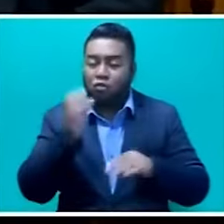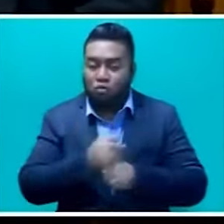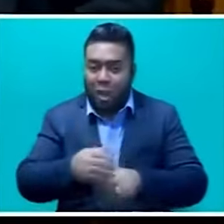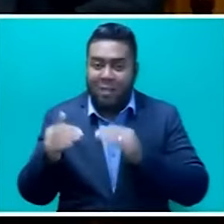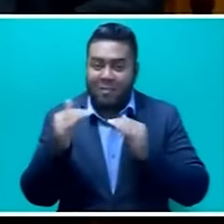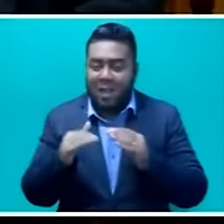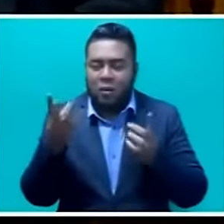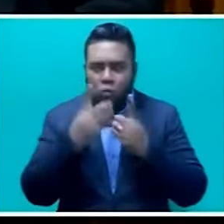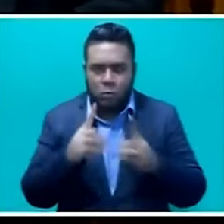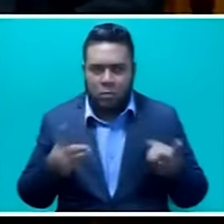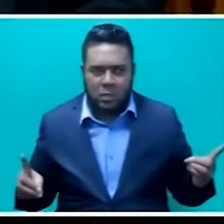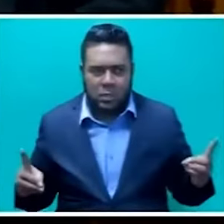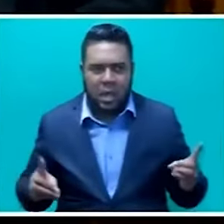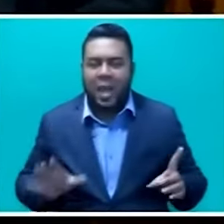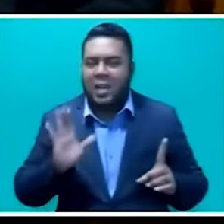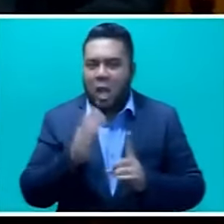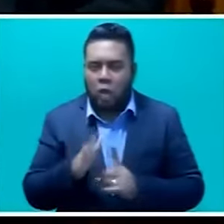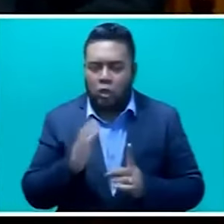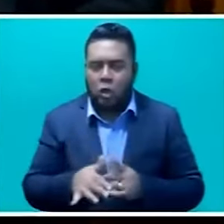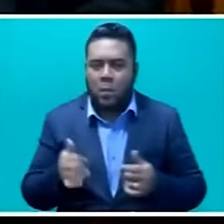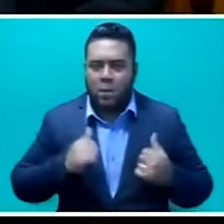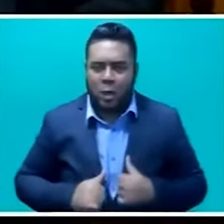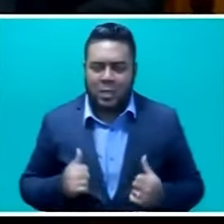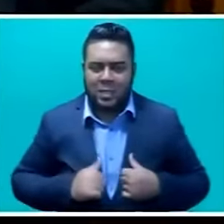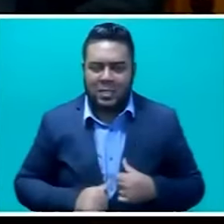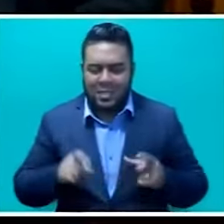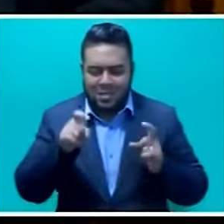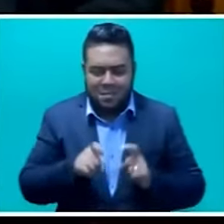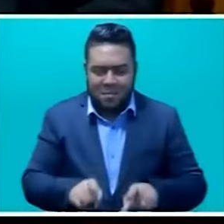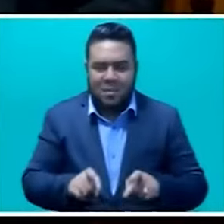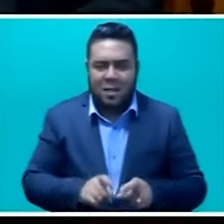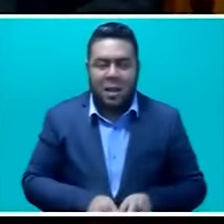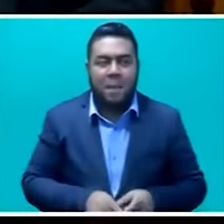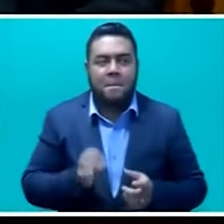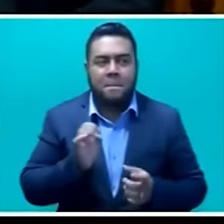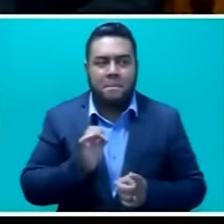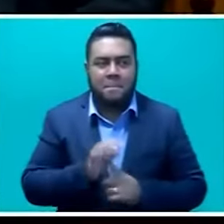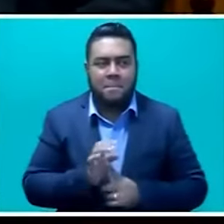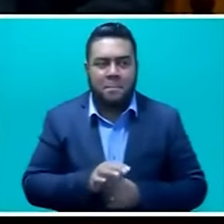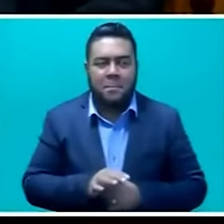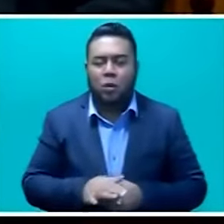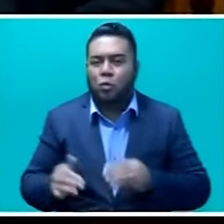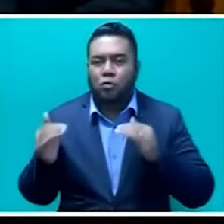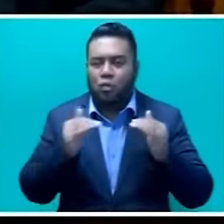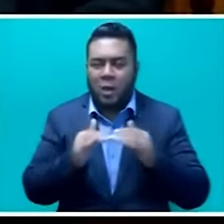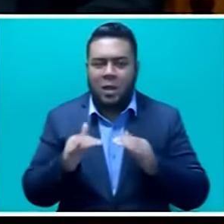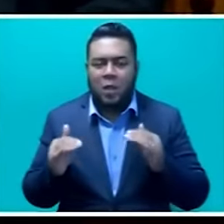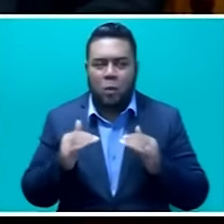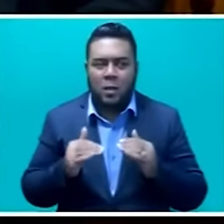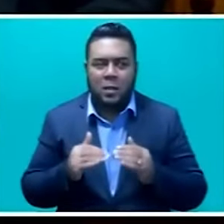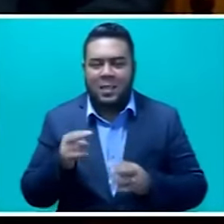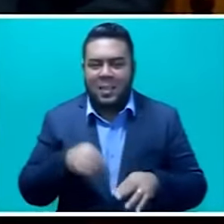social norms and cultural practices remain a significant obstacle to gender equality in